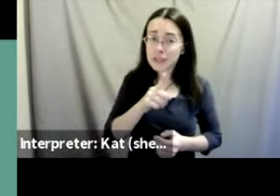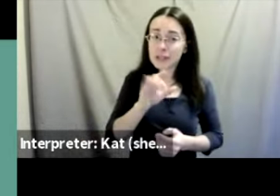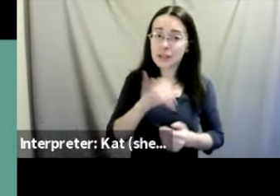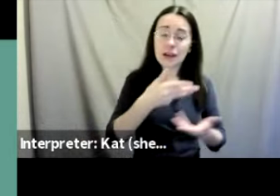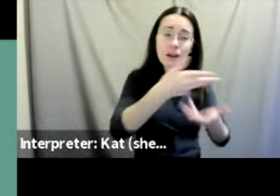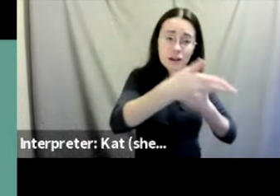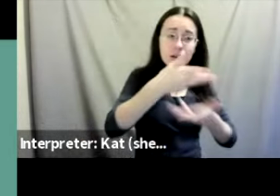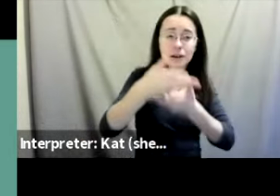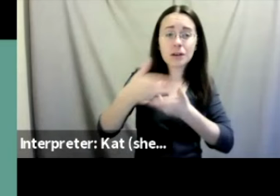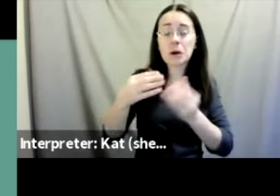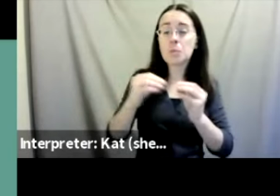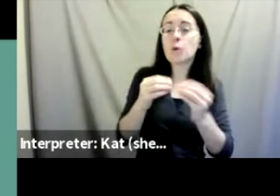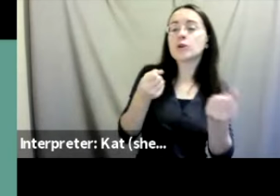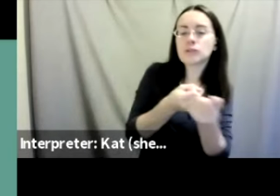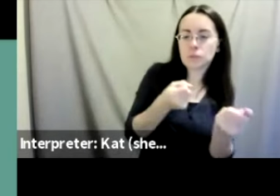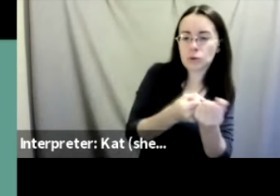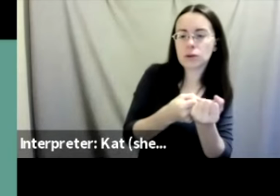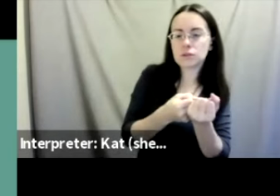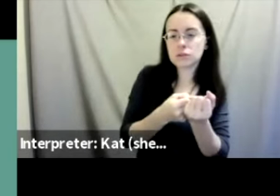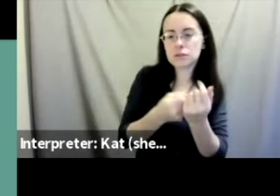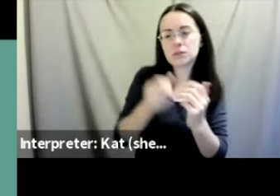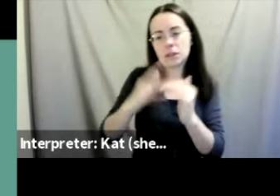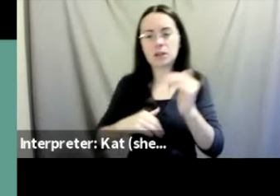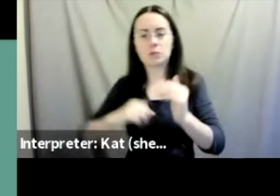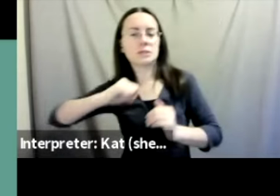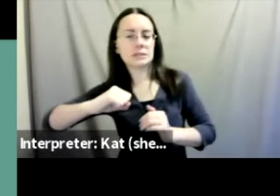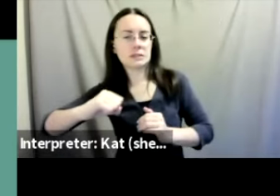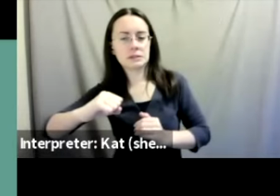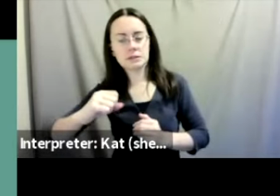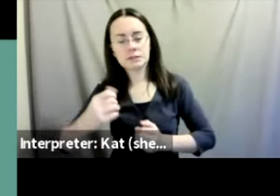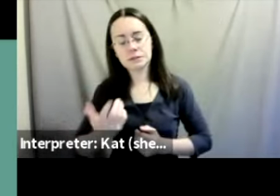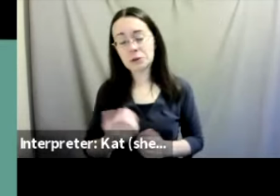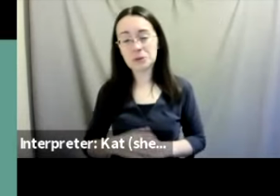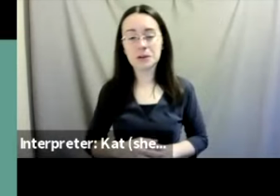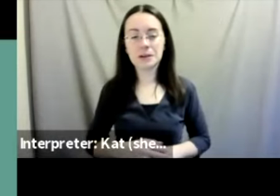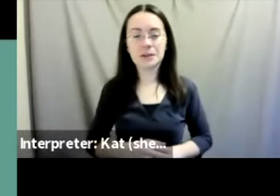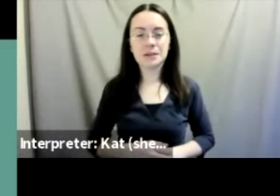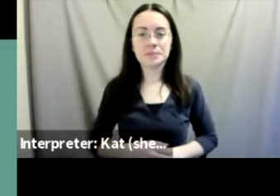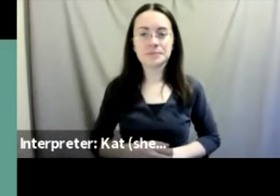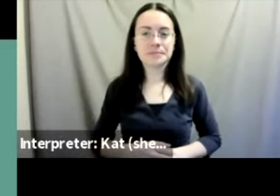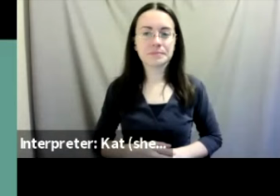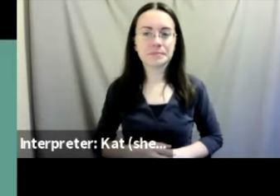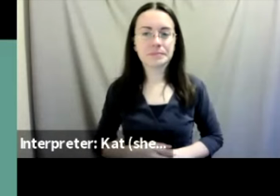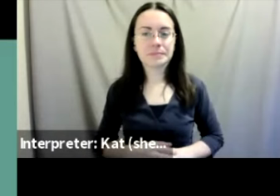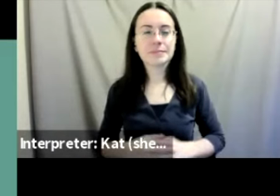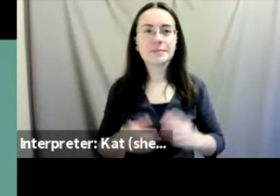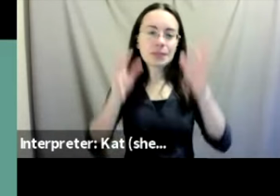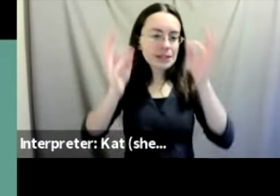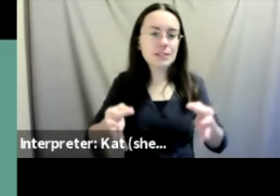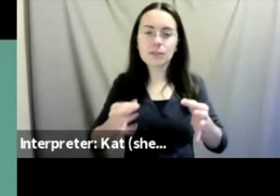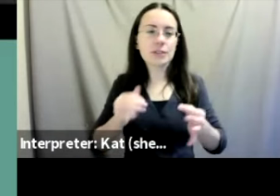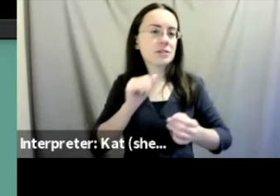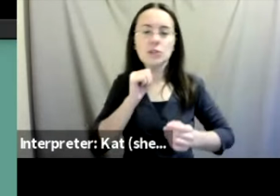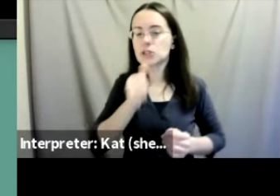than resistance. So it's definitely not something that you should let stop you from